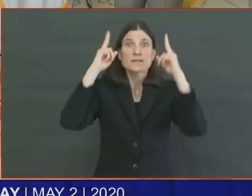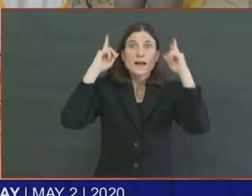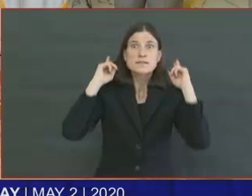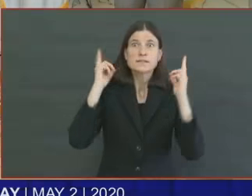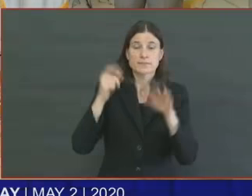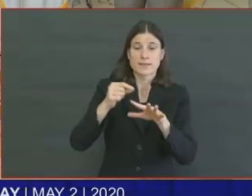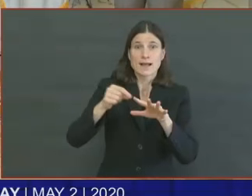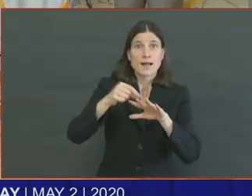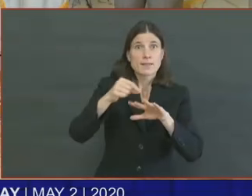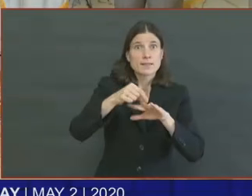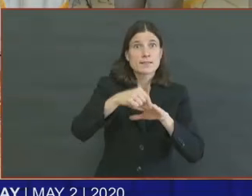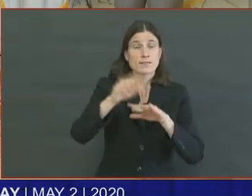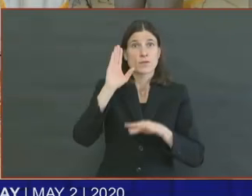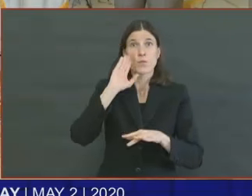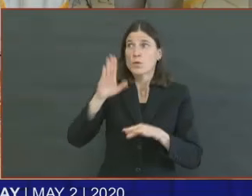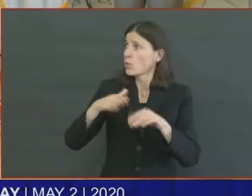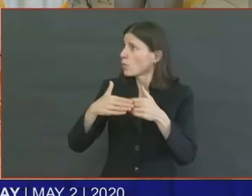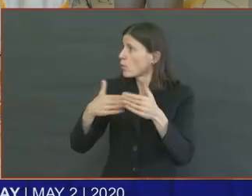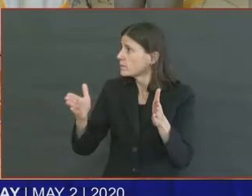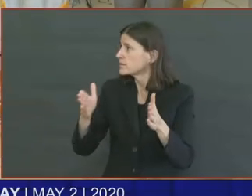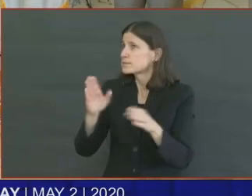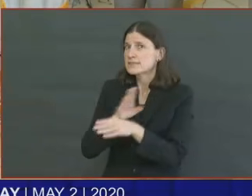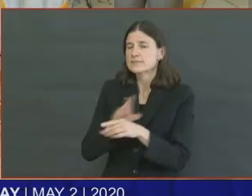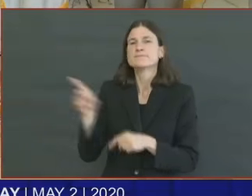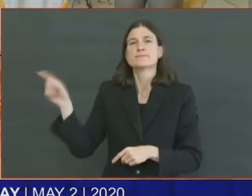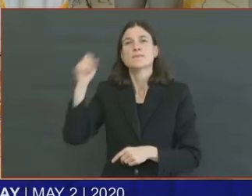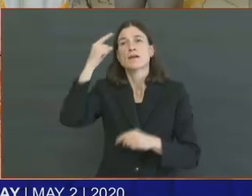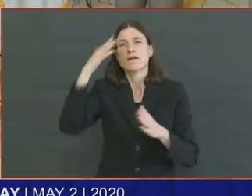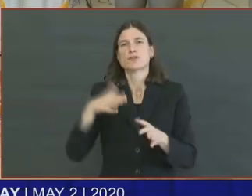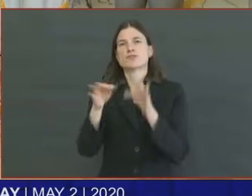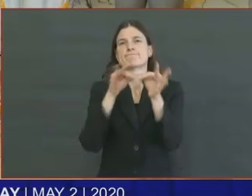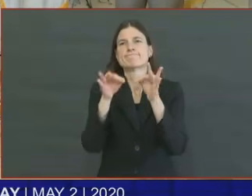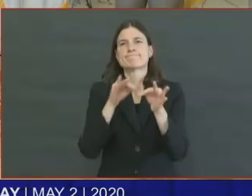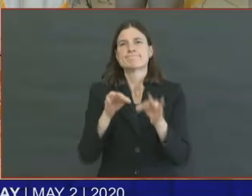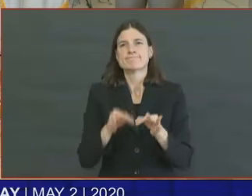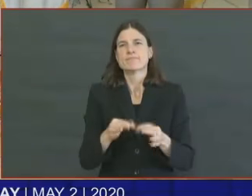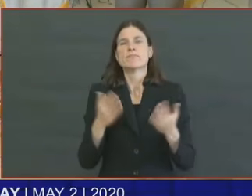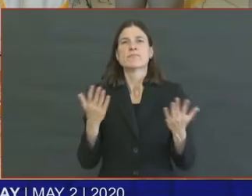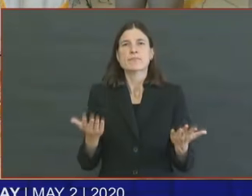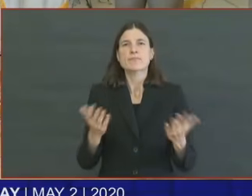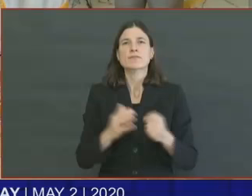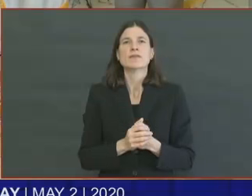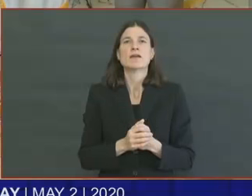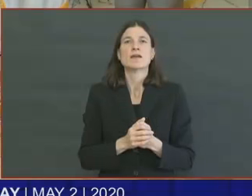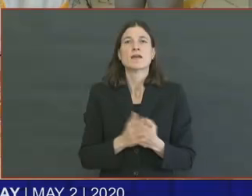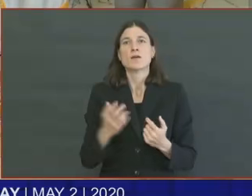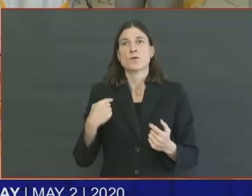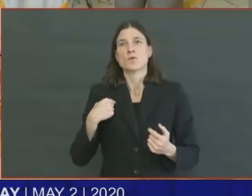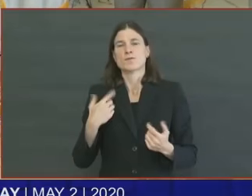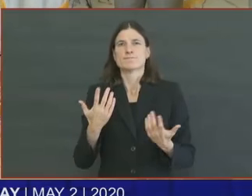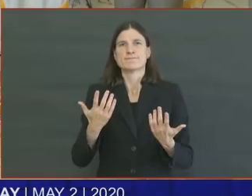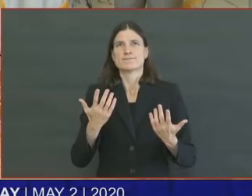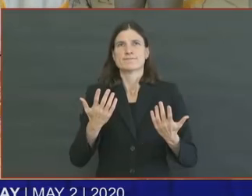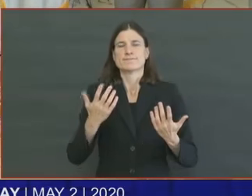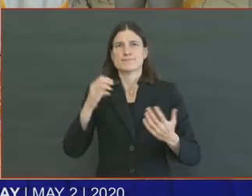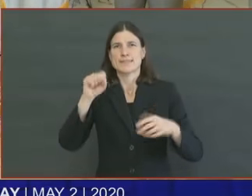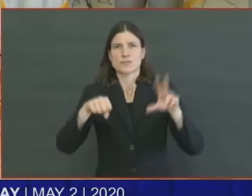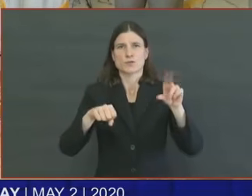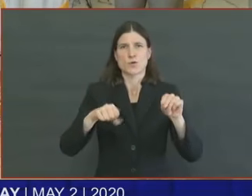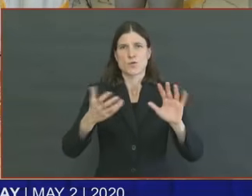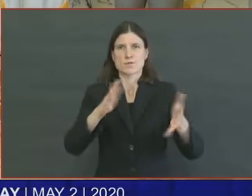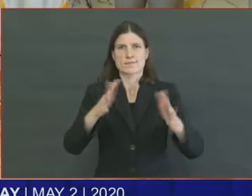whole category of what we're going to call close in contact businesses will be